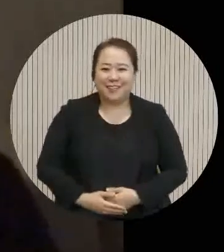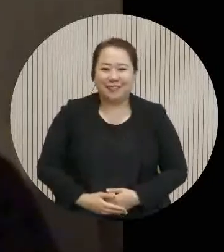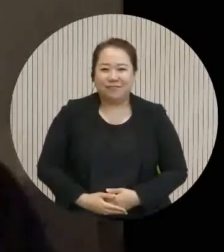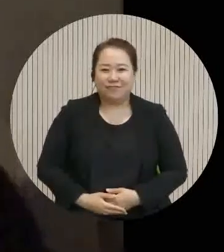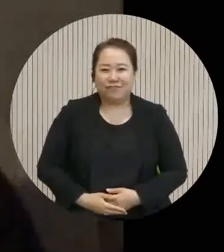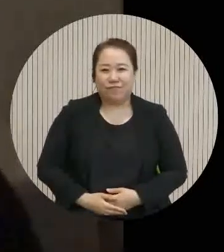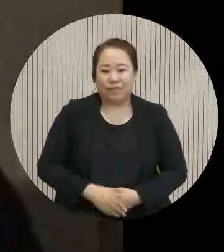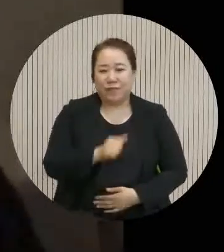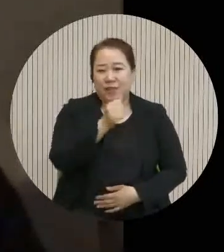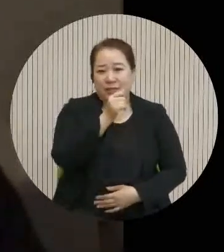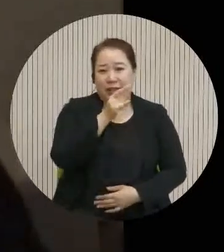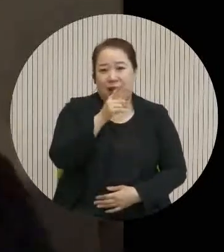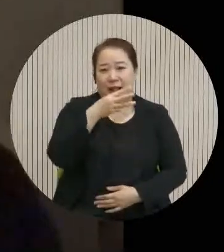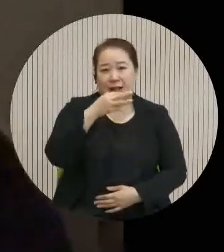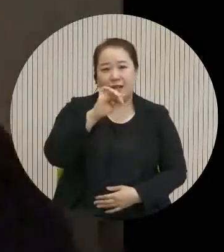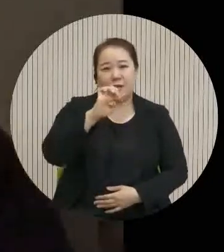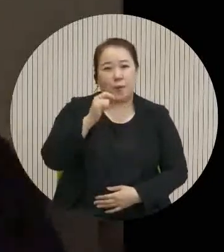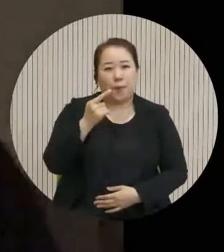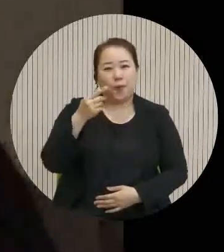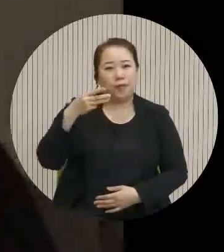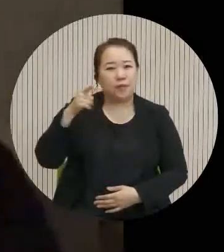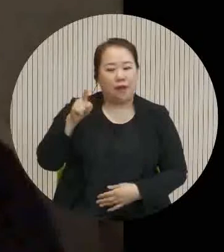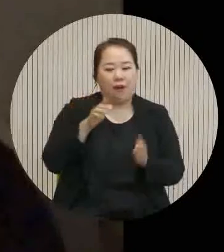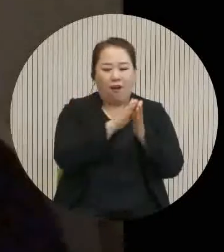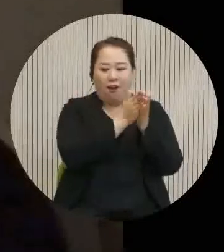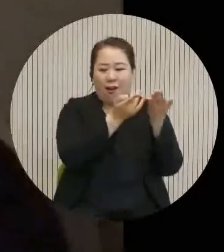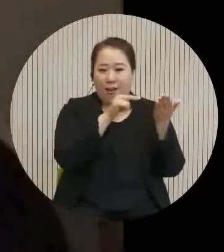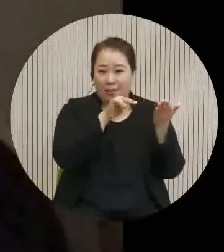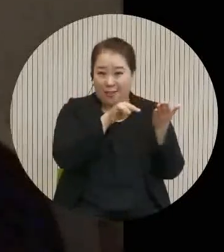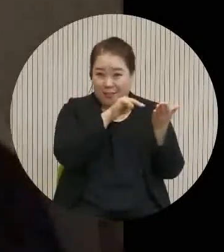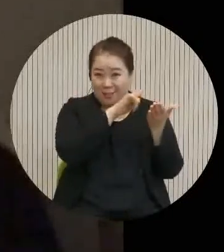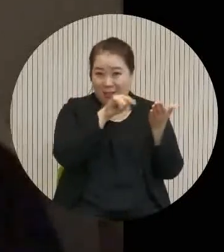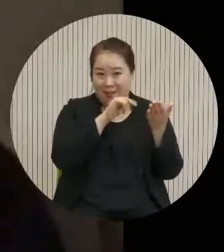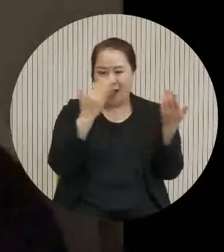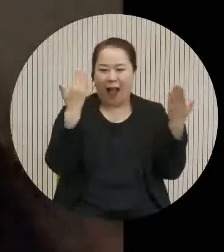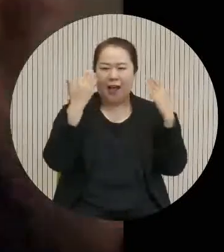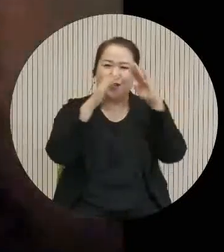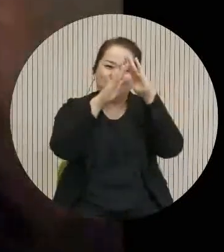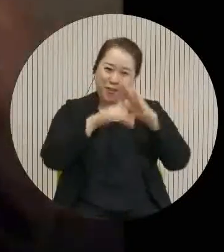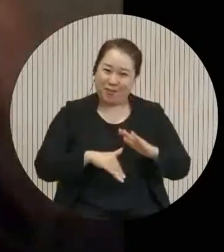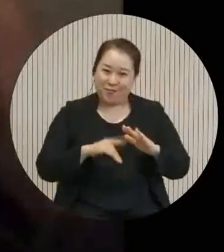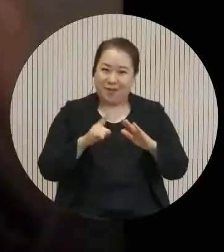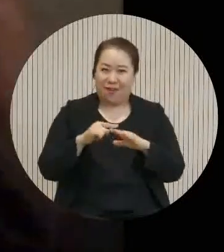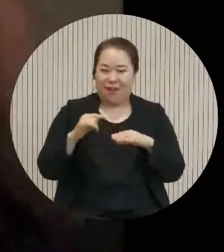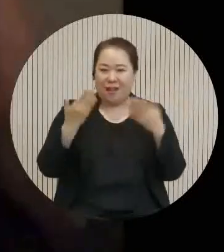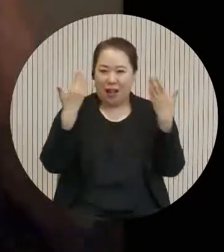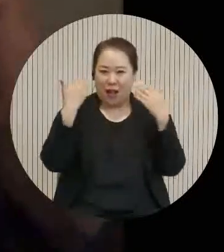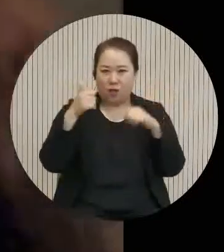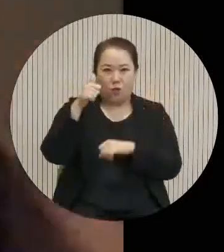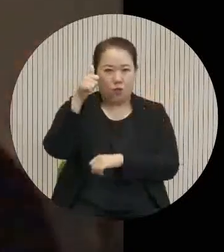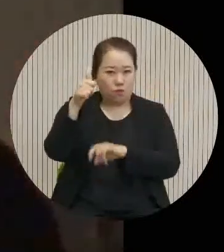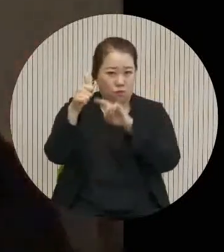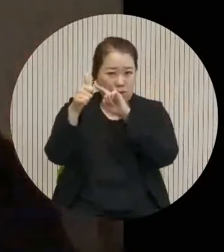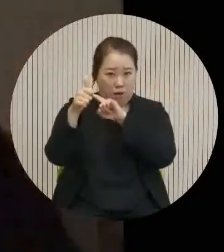Hogwarts. One of the heroes, Dumbledore, is the principal of the school. So as an educator, I really like